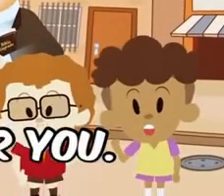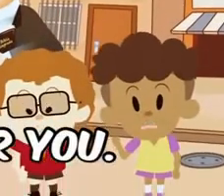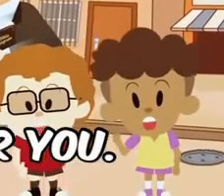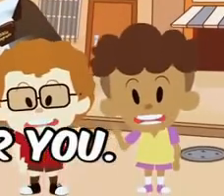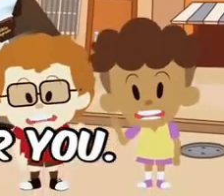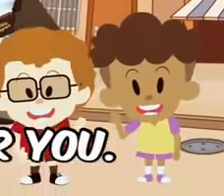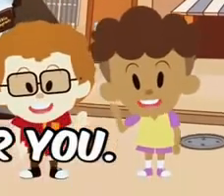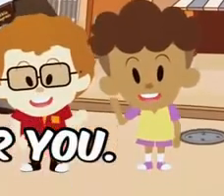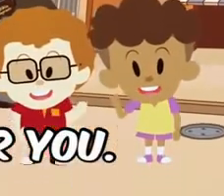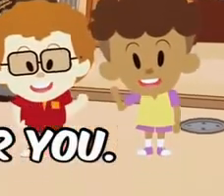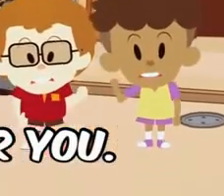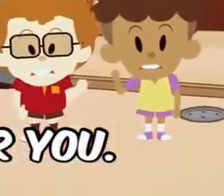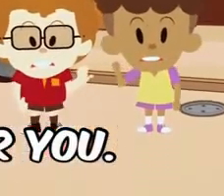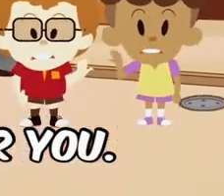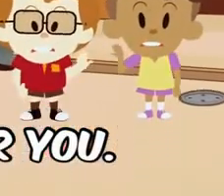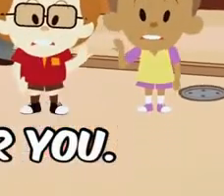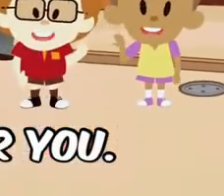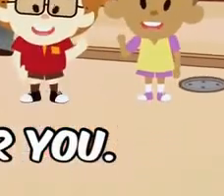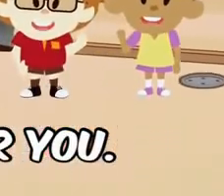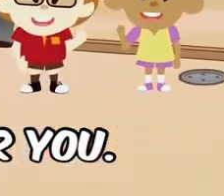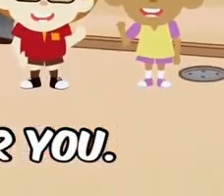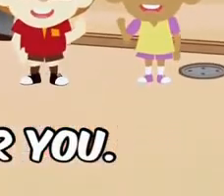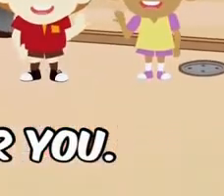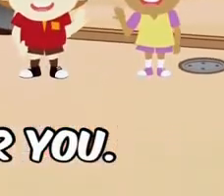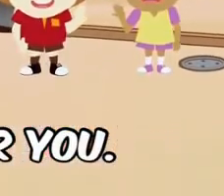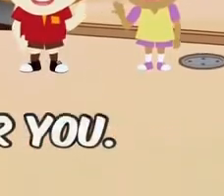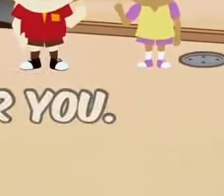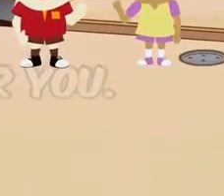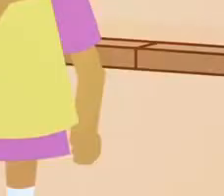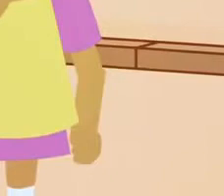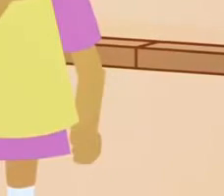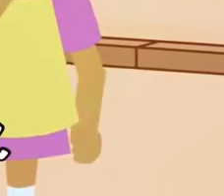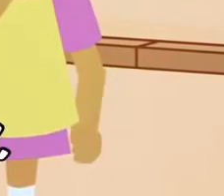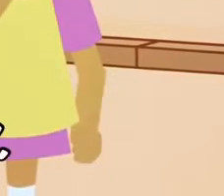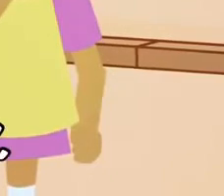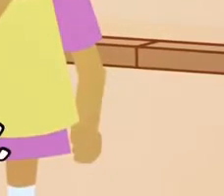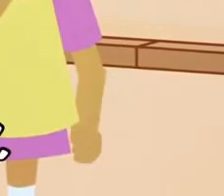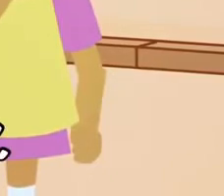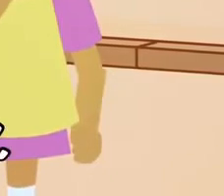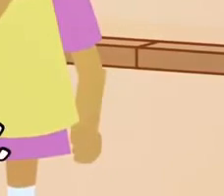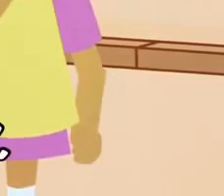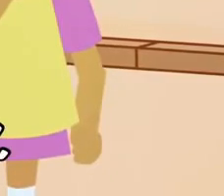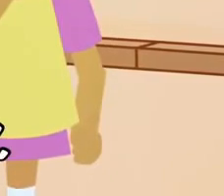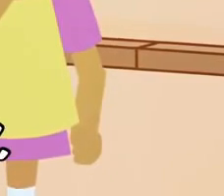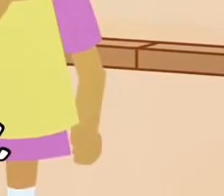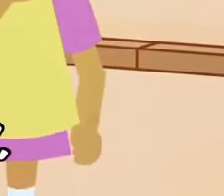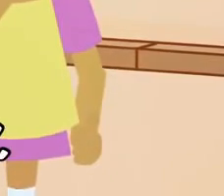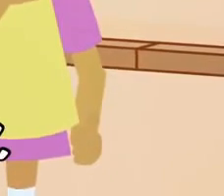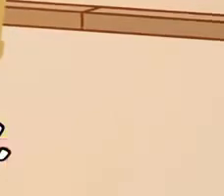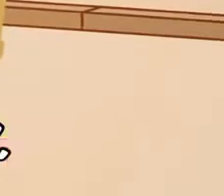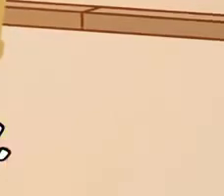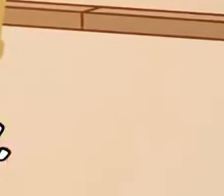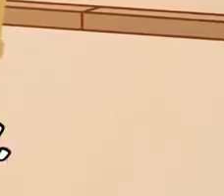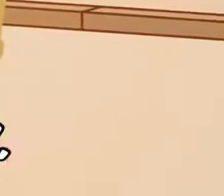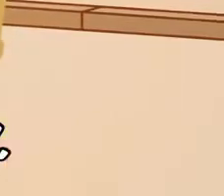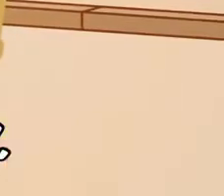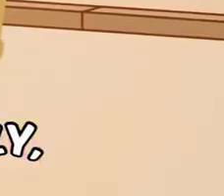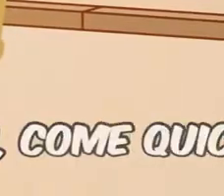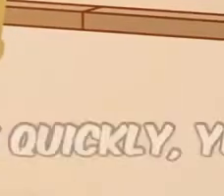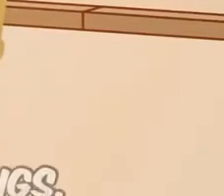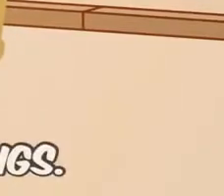world, underneath his wings there's room for you. So come quickly, yes,